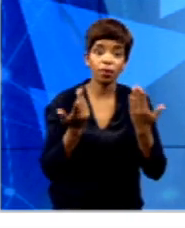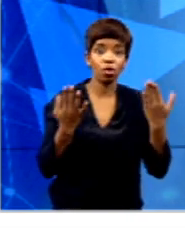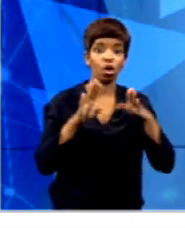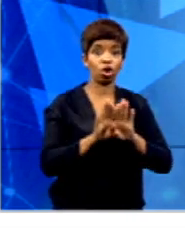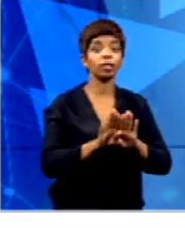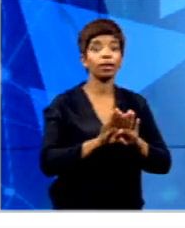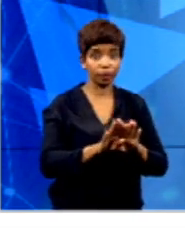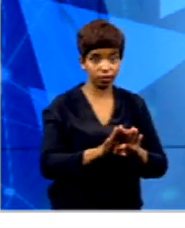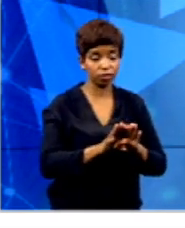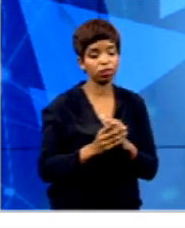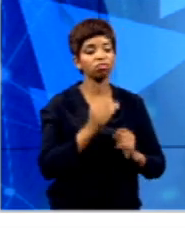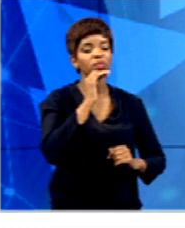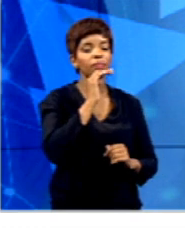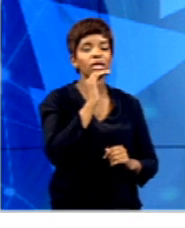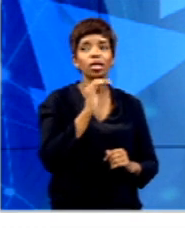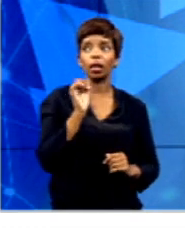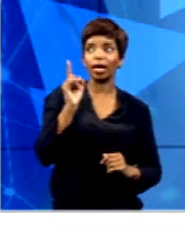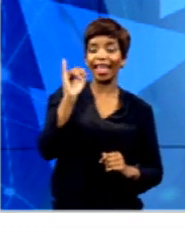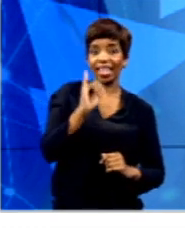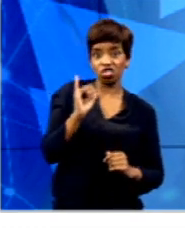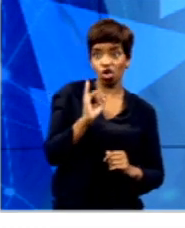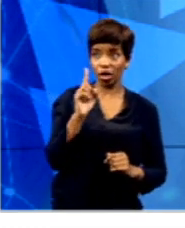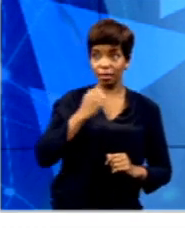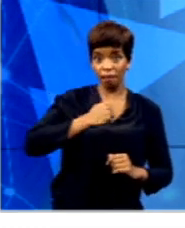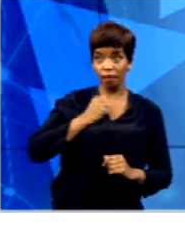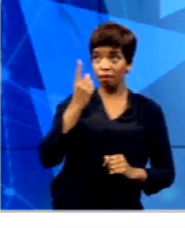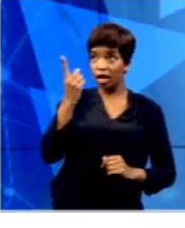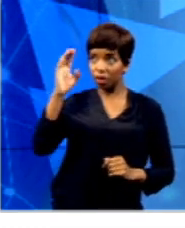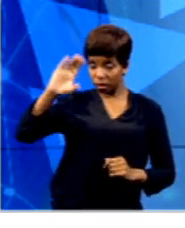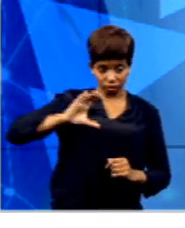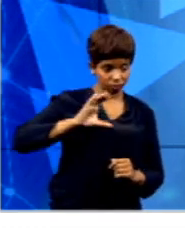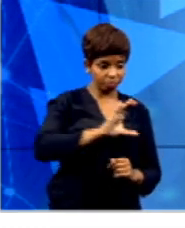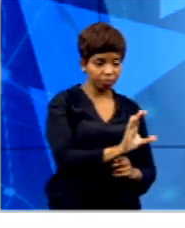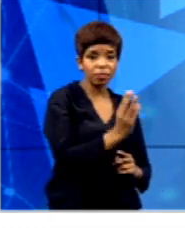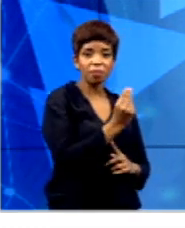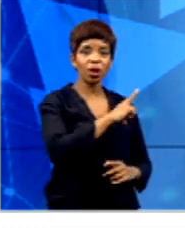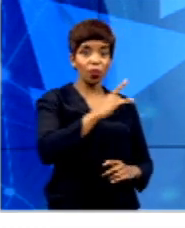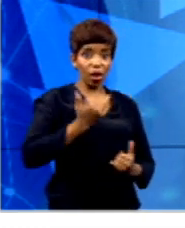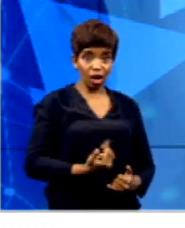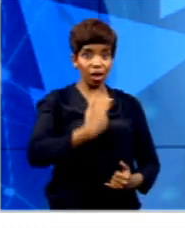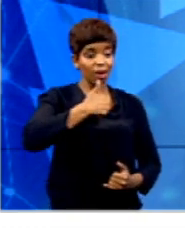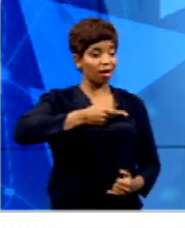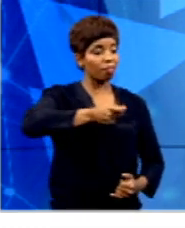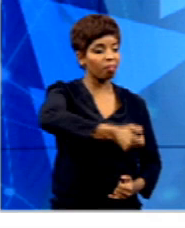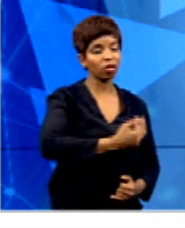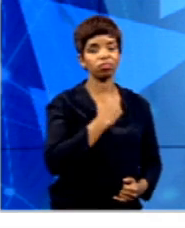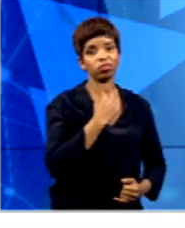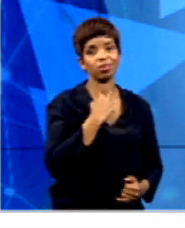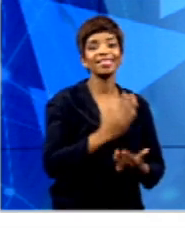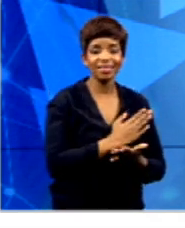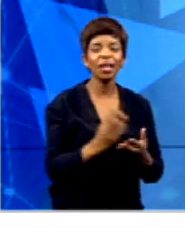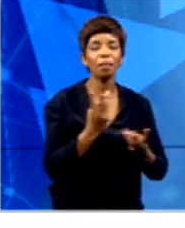paid for a certain period by the insurer. What people forget is that they have this cover in place because these items